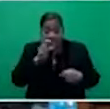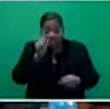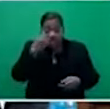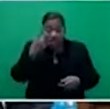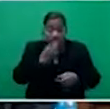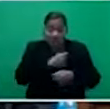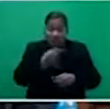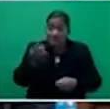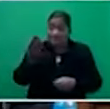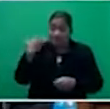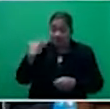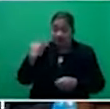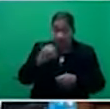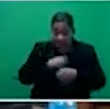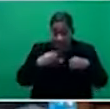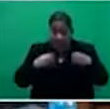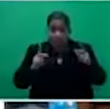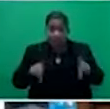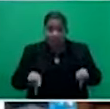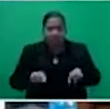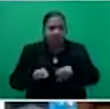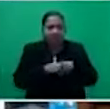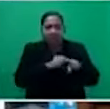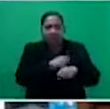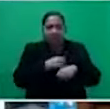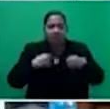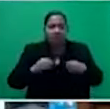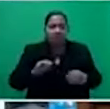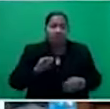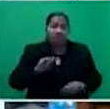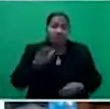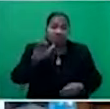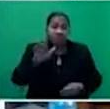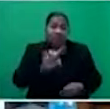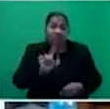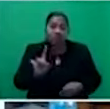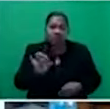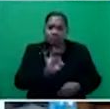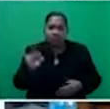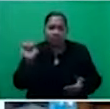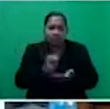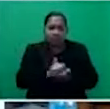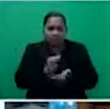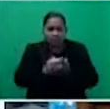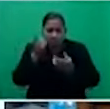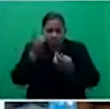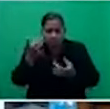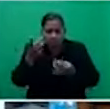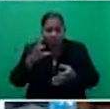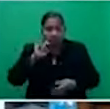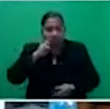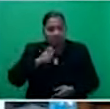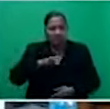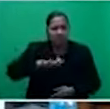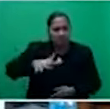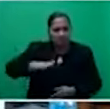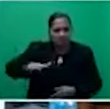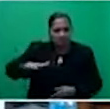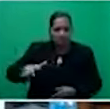present, then our future will be ill-informed and therefore unstable and even